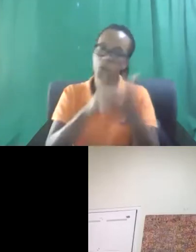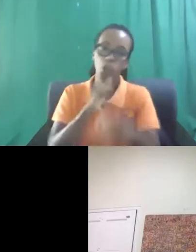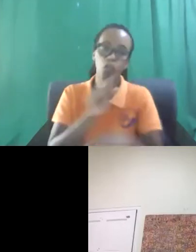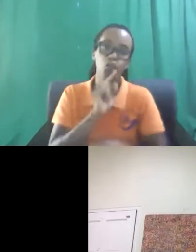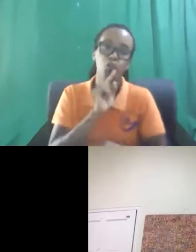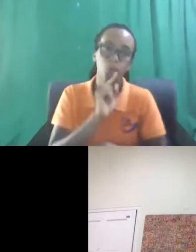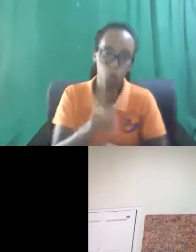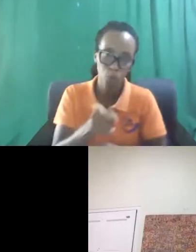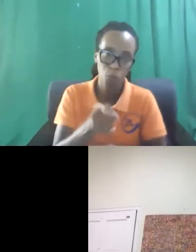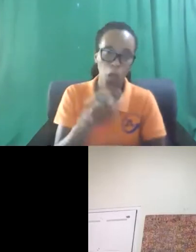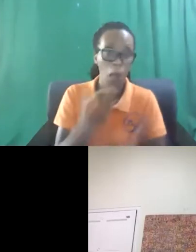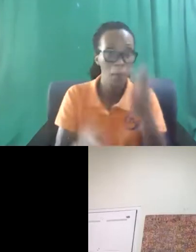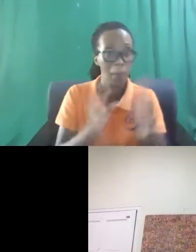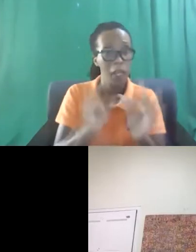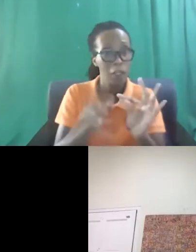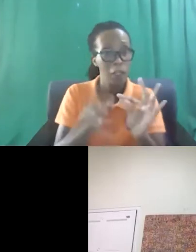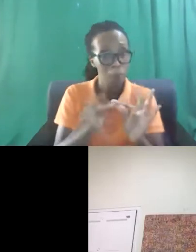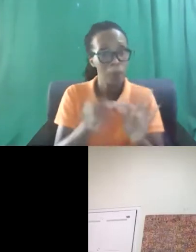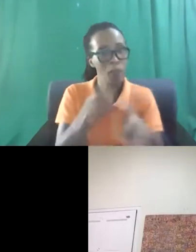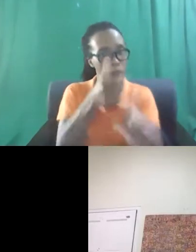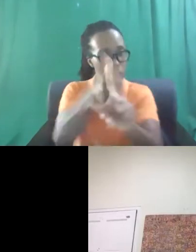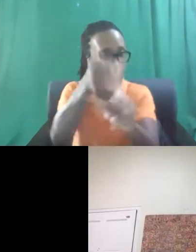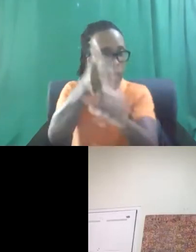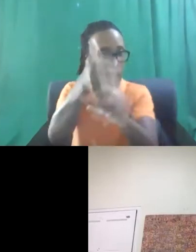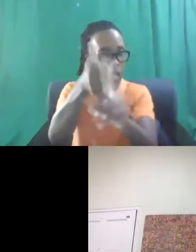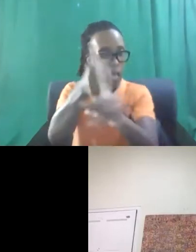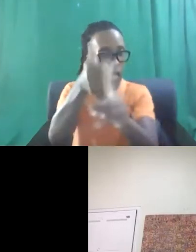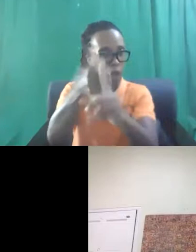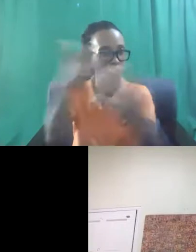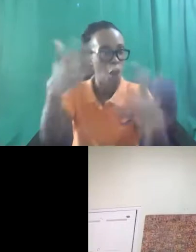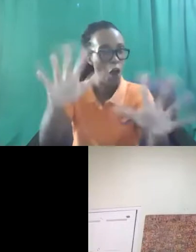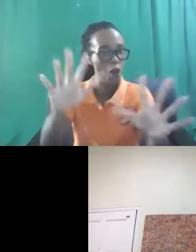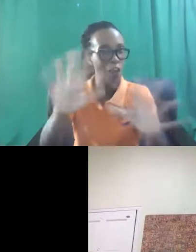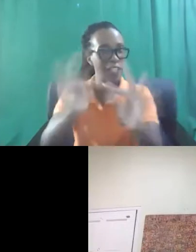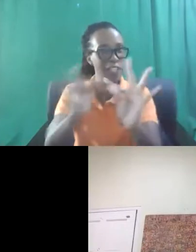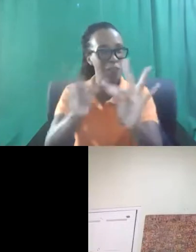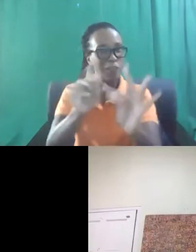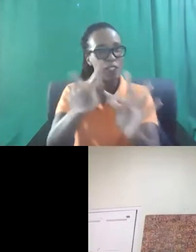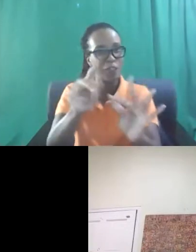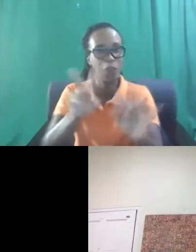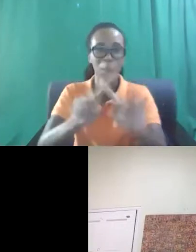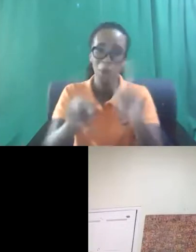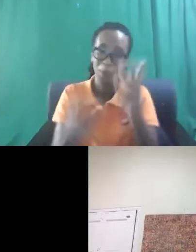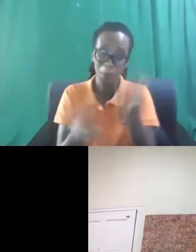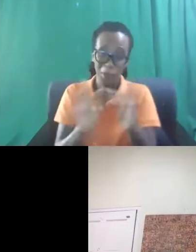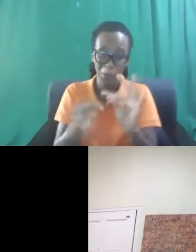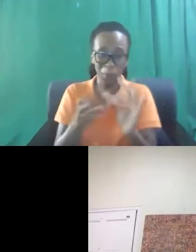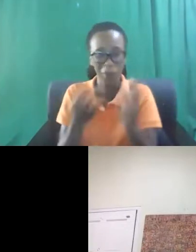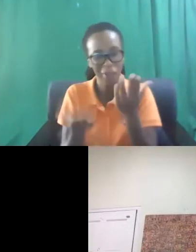that the interpreter, and I know this because I've been that person, it might be that the interpreter is not very good, not doing a very good